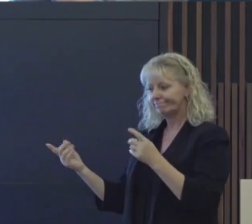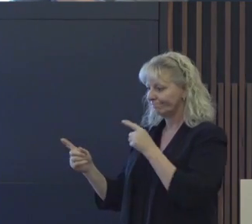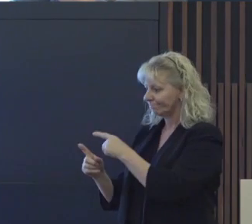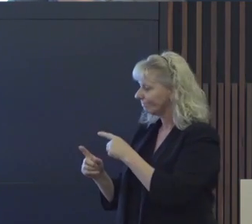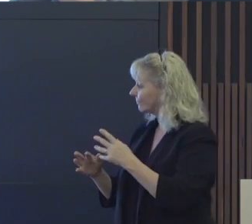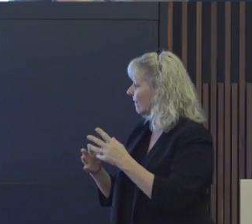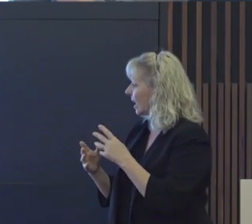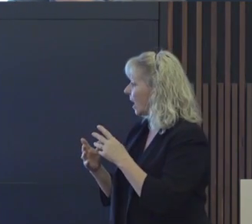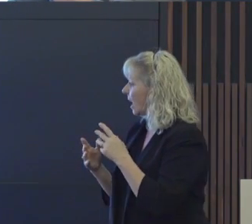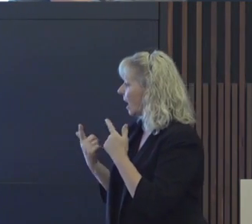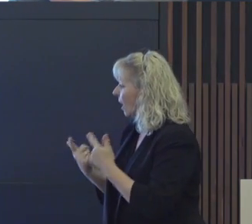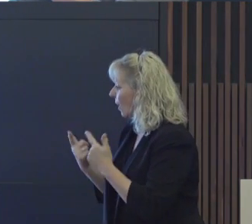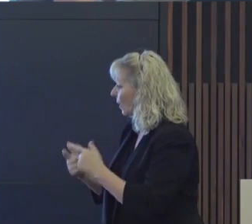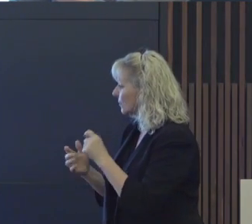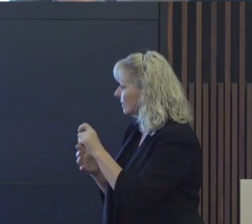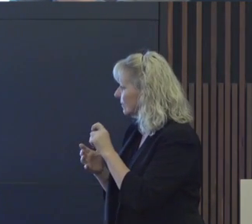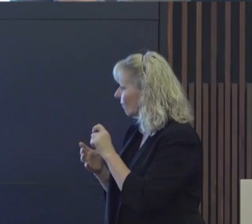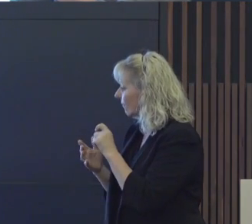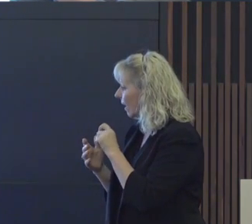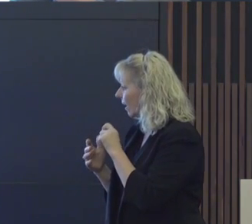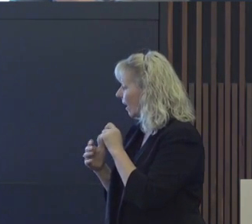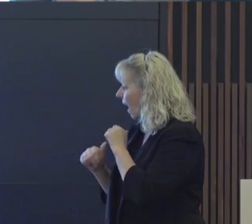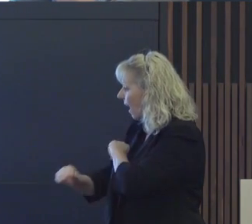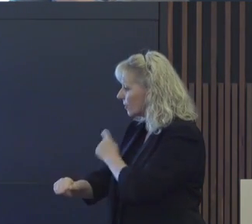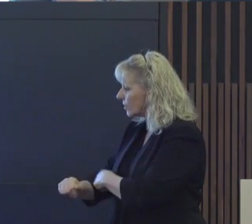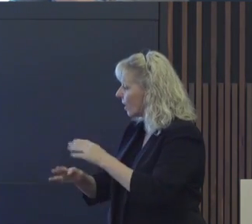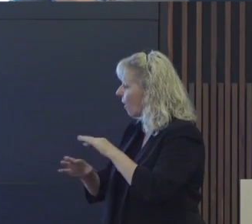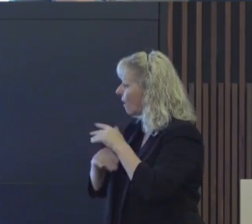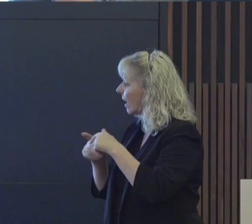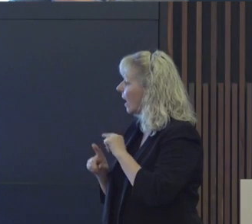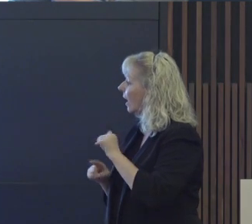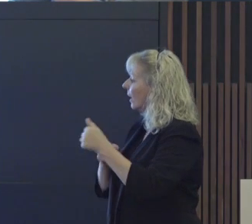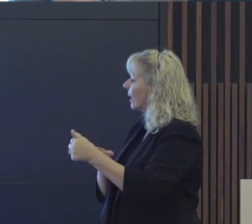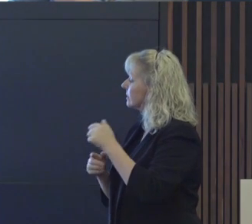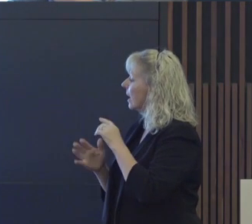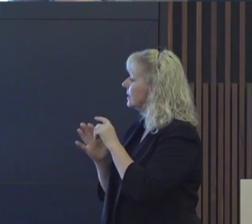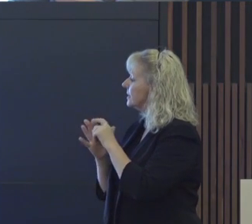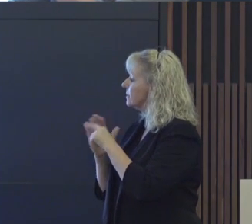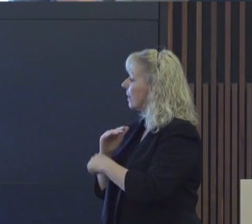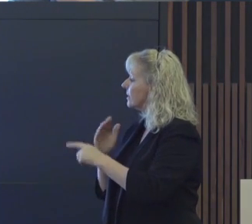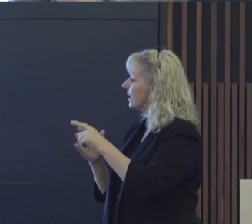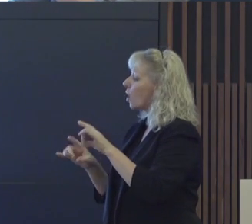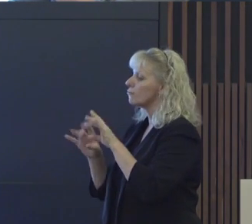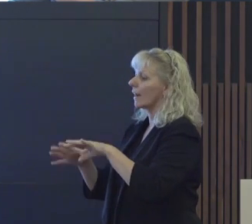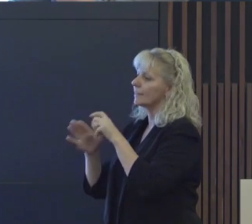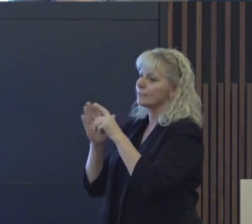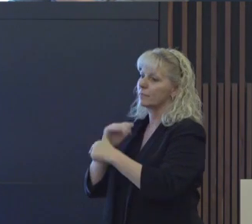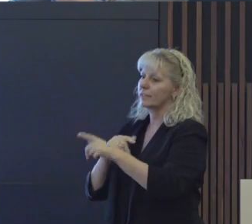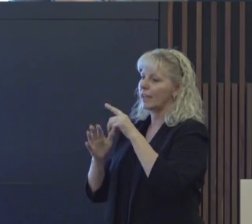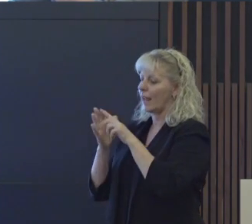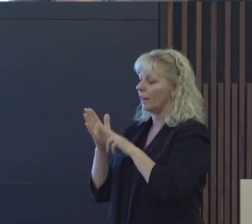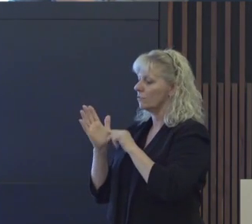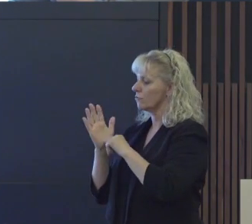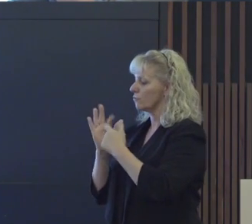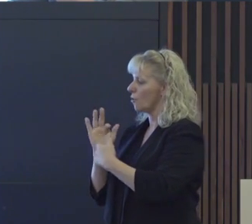case that required enormous amounts of stamina against the Australian Disability Enterprises in 2002. Can